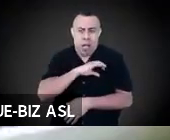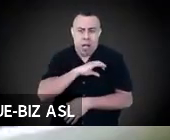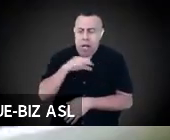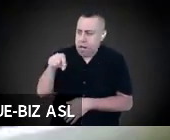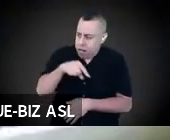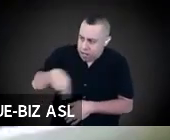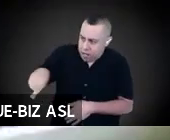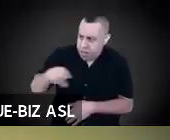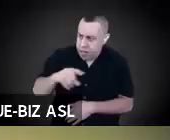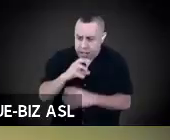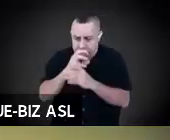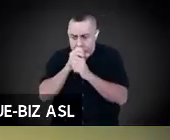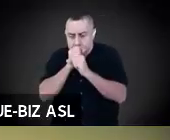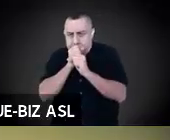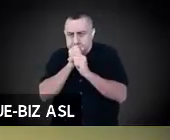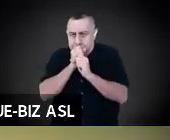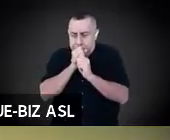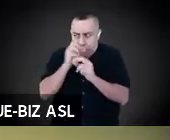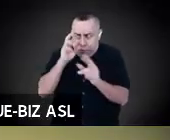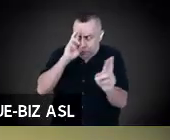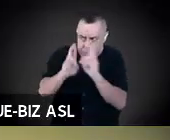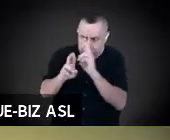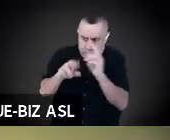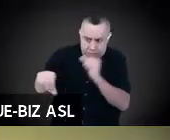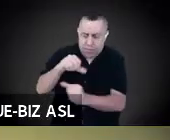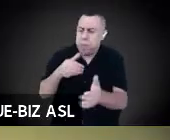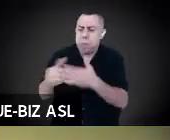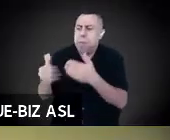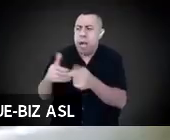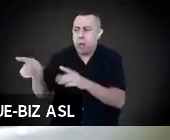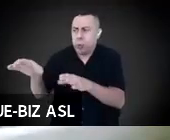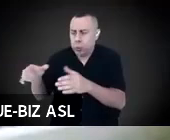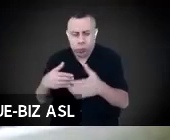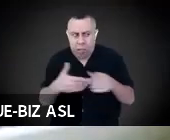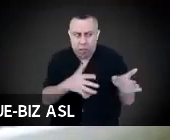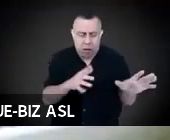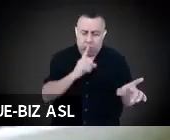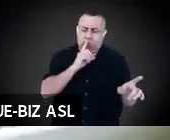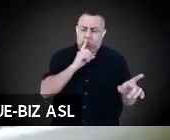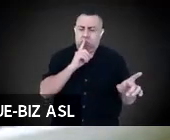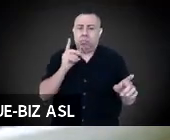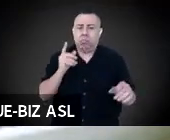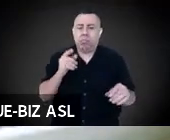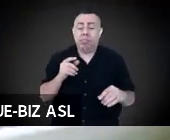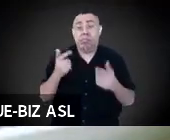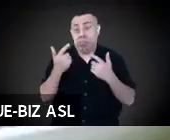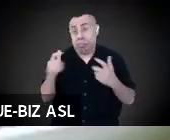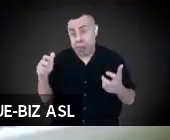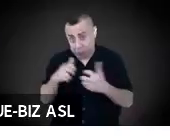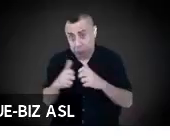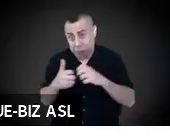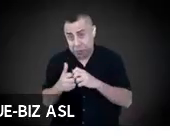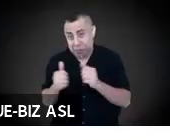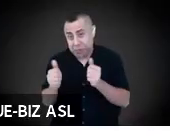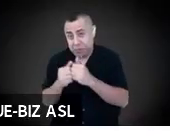on, is another big issue in terms of incarceration. Yeah,